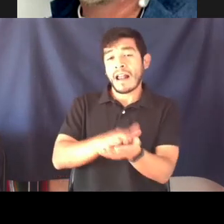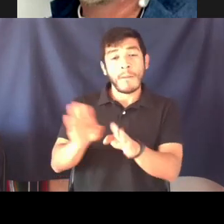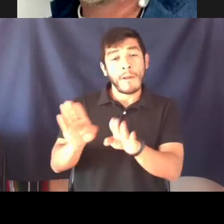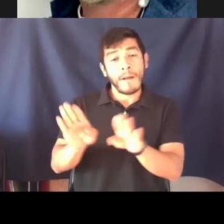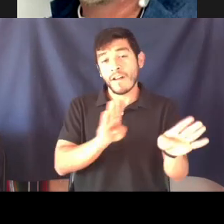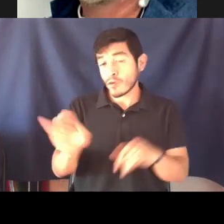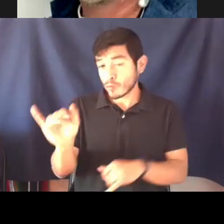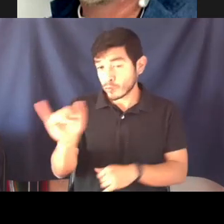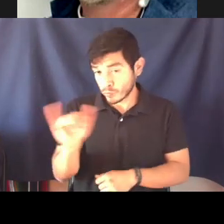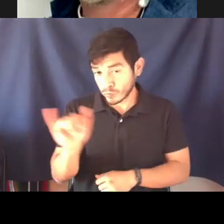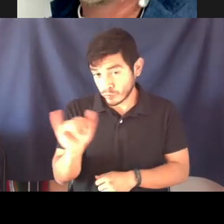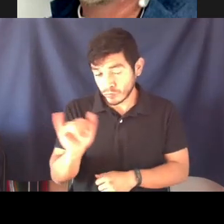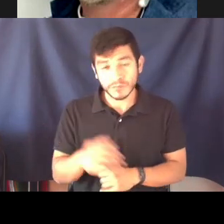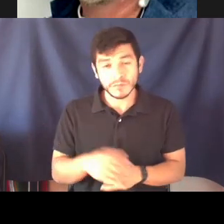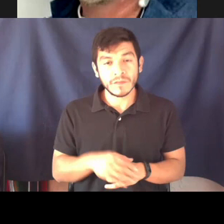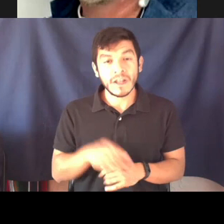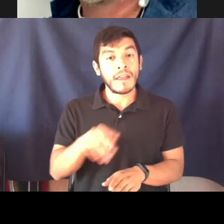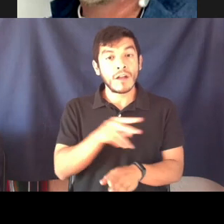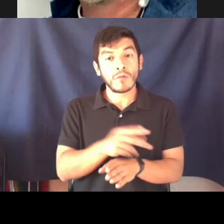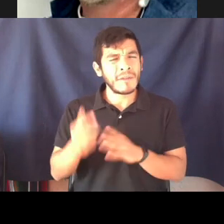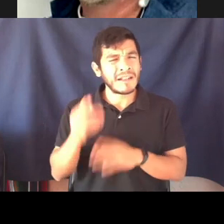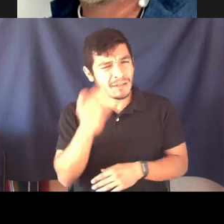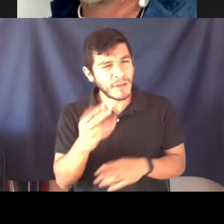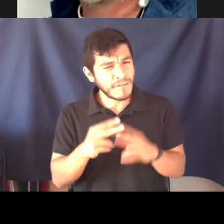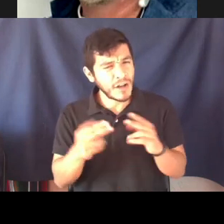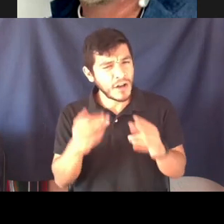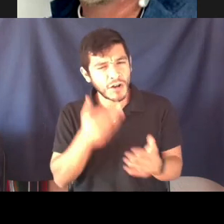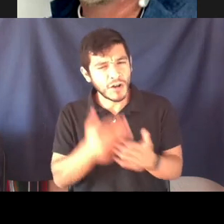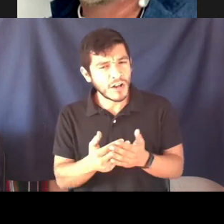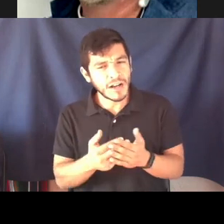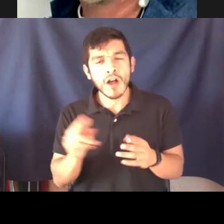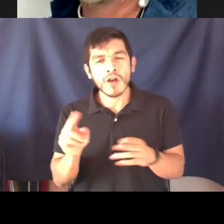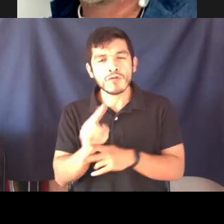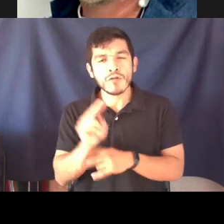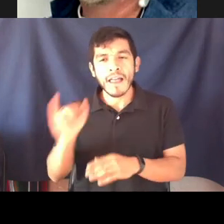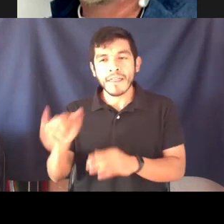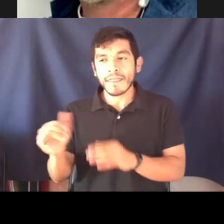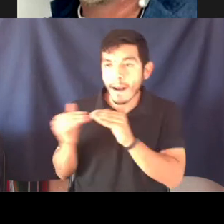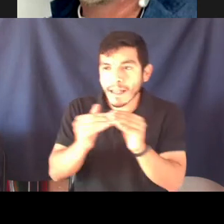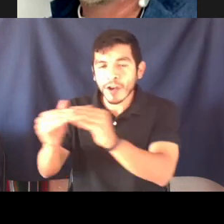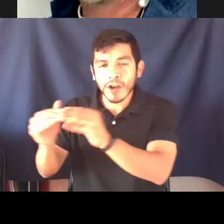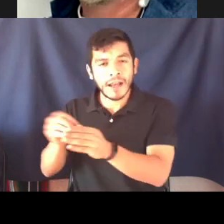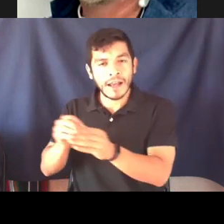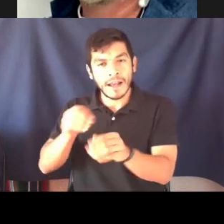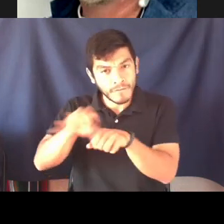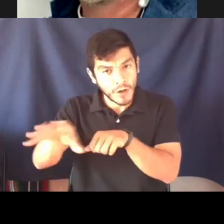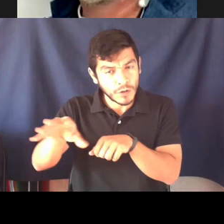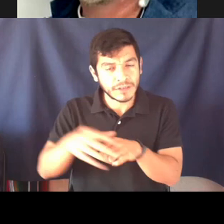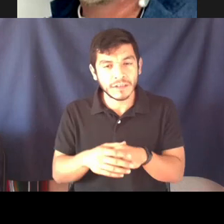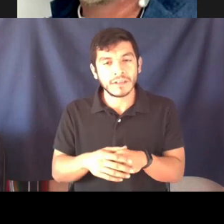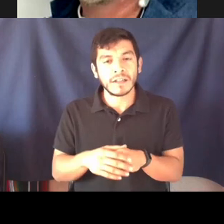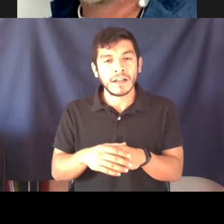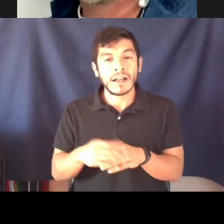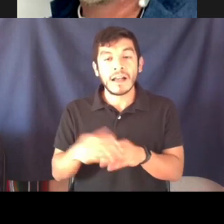at using that peer influence, right? We always think of, peer influence as being negative about like starting smoking